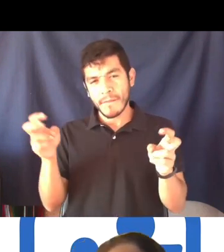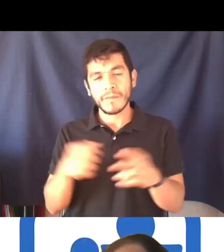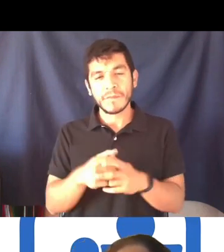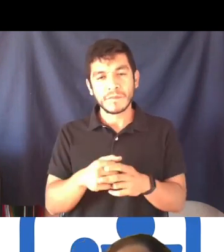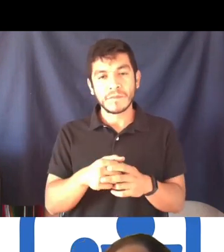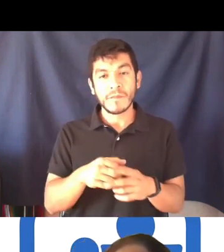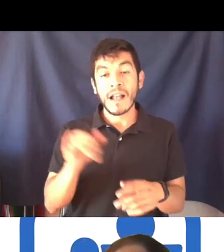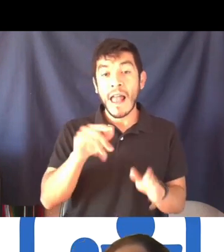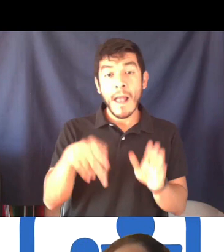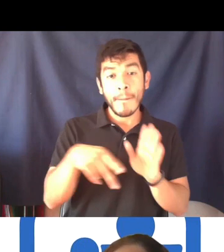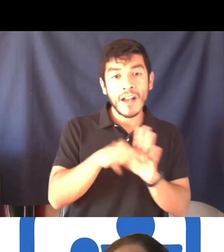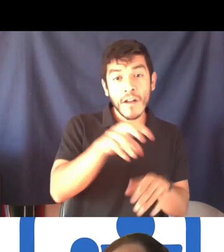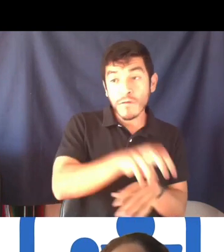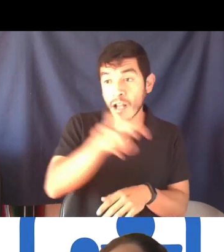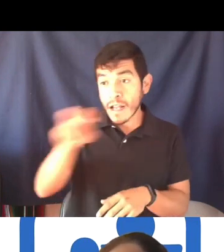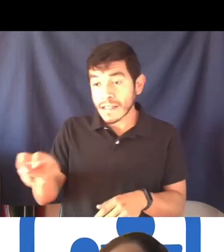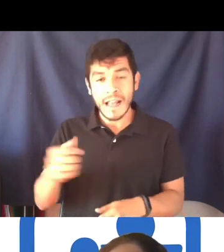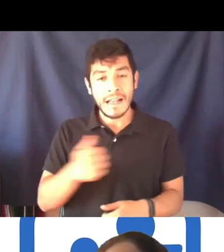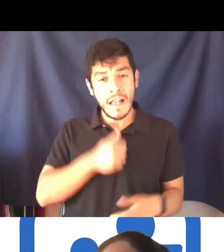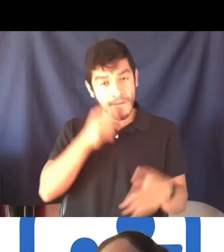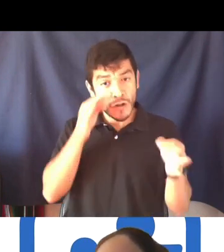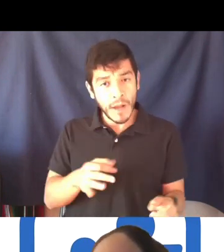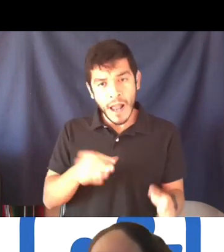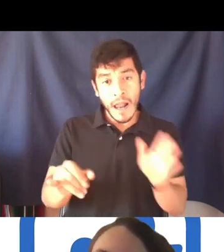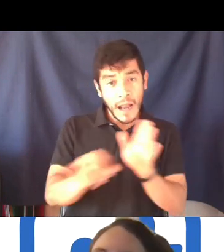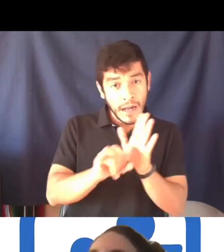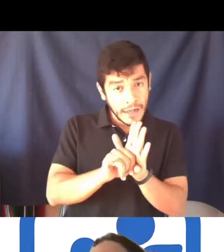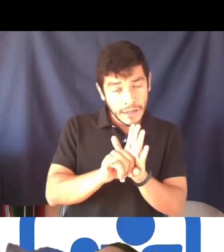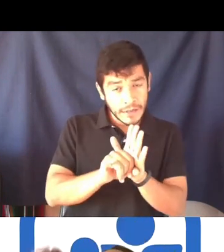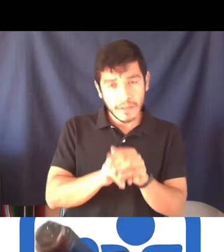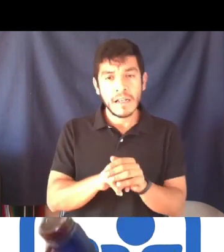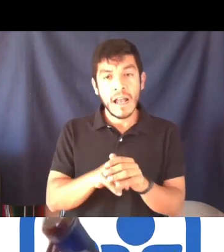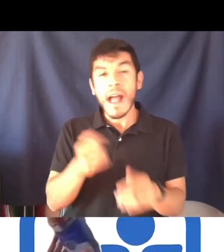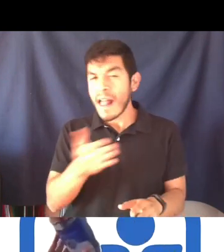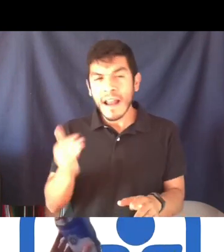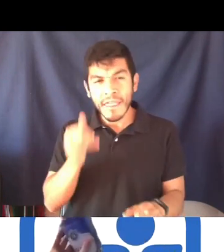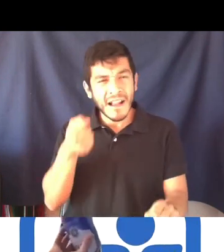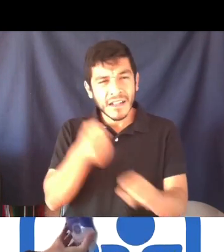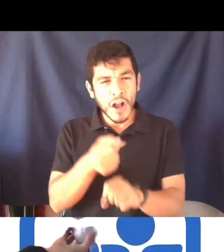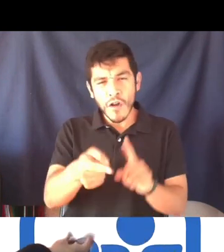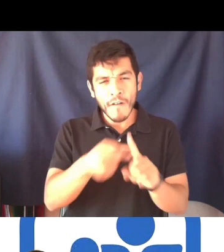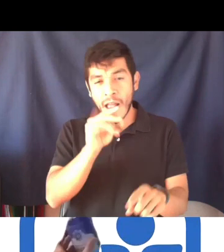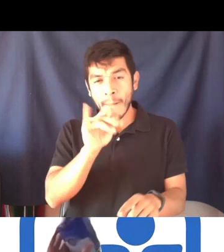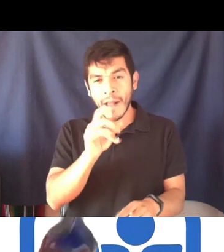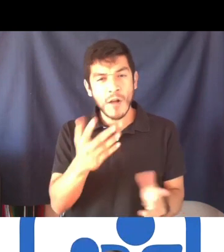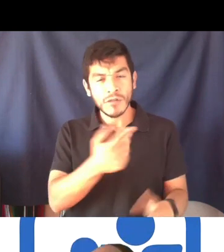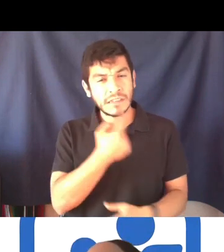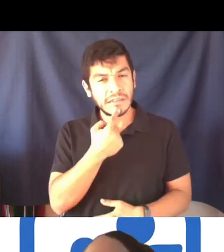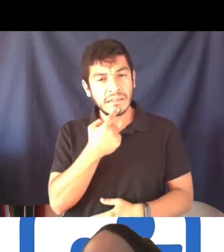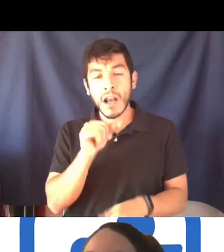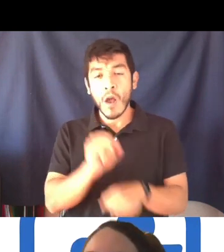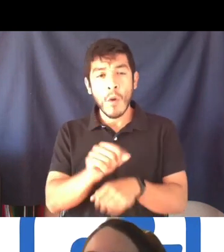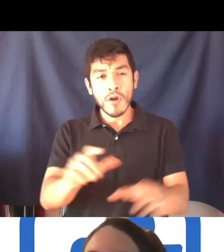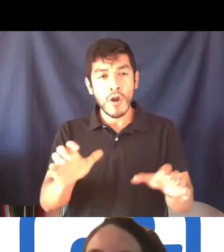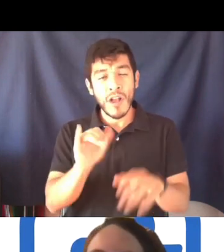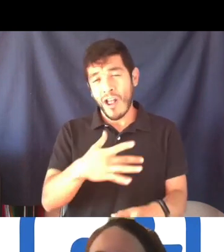transition, self-determination, and identity. Anything that struck you from Mike's comments and the work you're doing that you'd like to share with us in